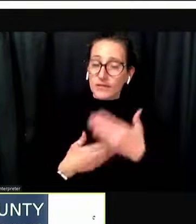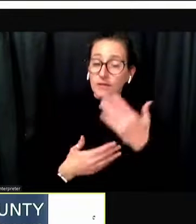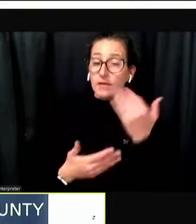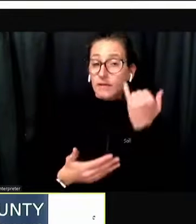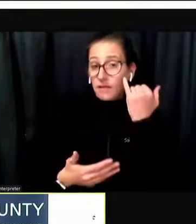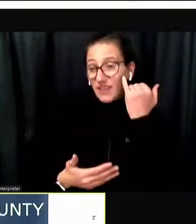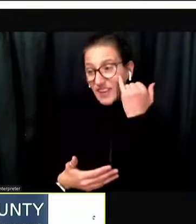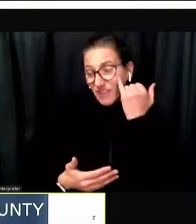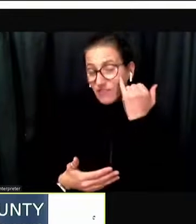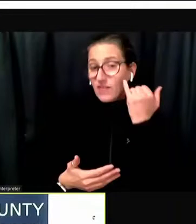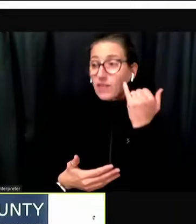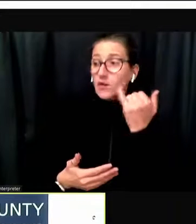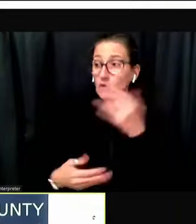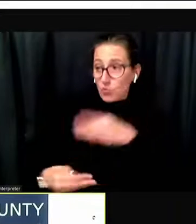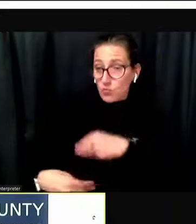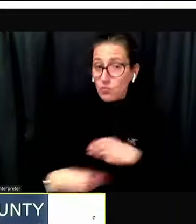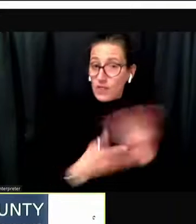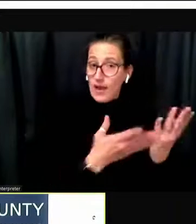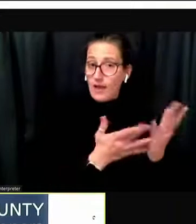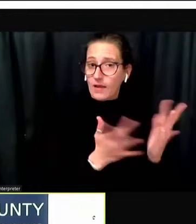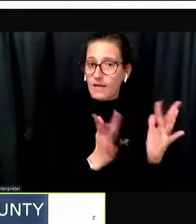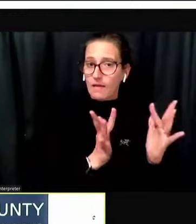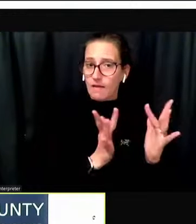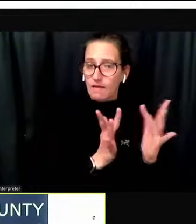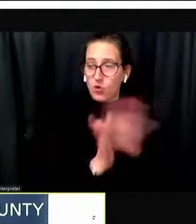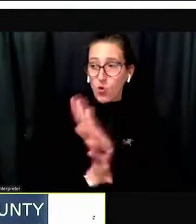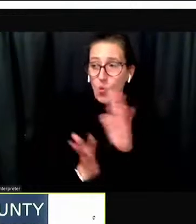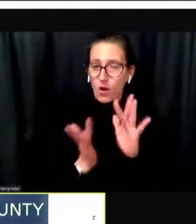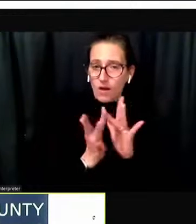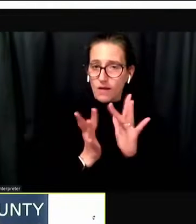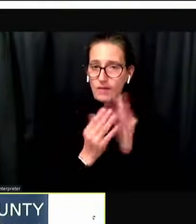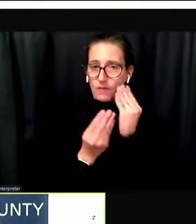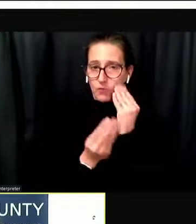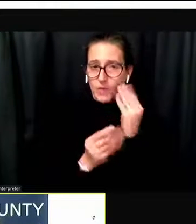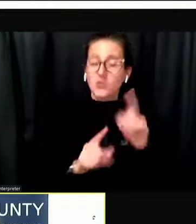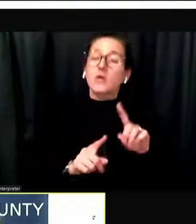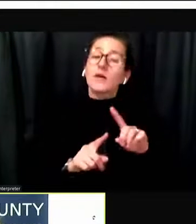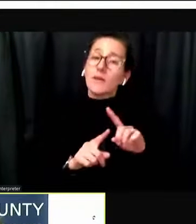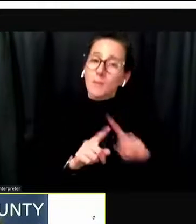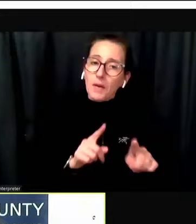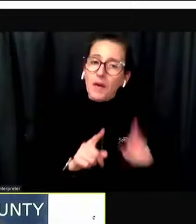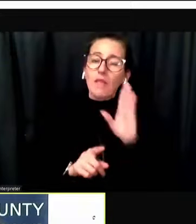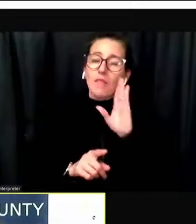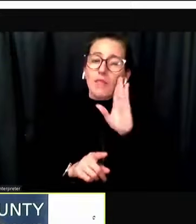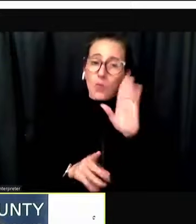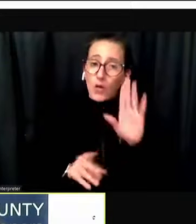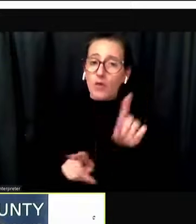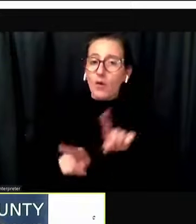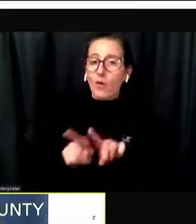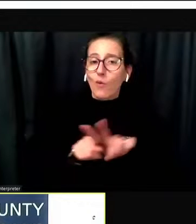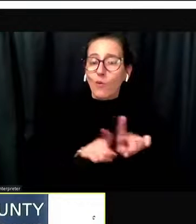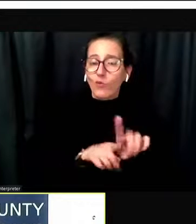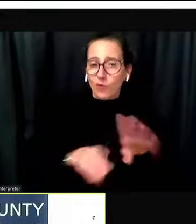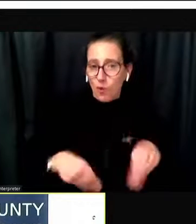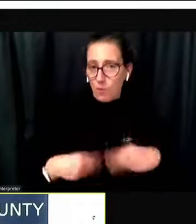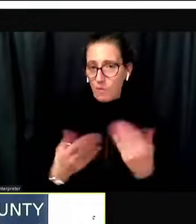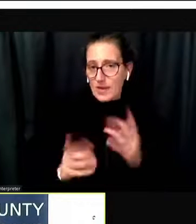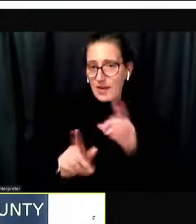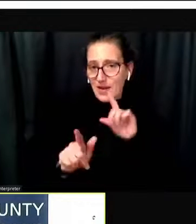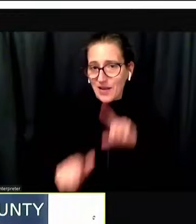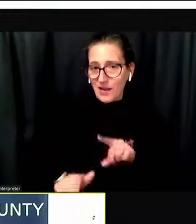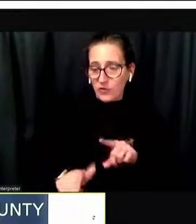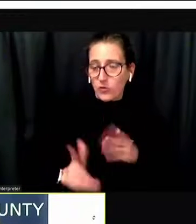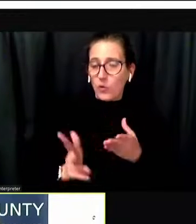But at a minimum, they will be providing answers through the final report that we as the